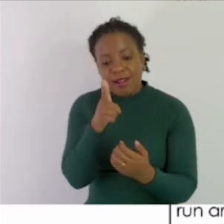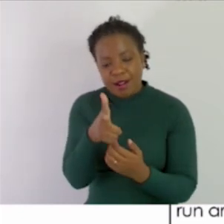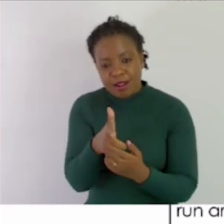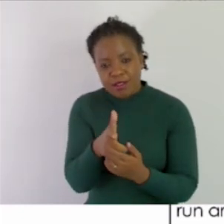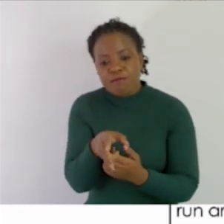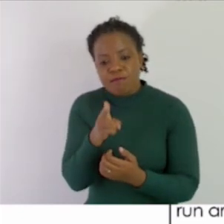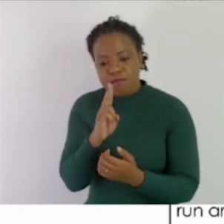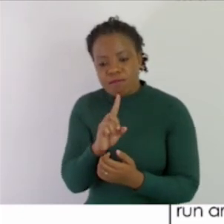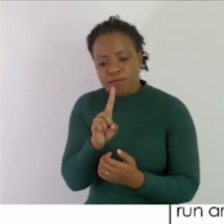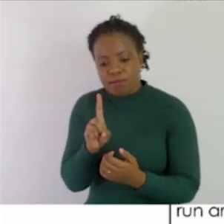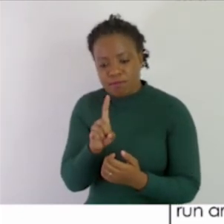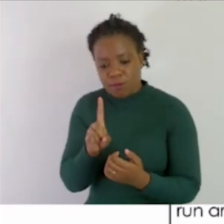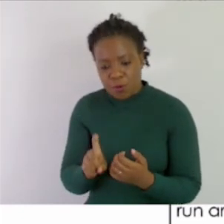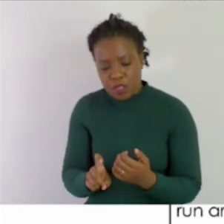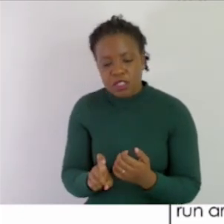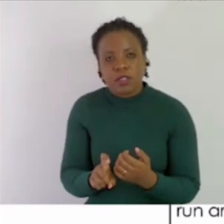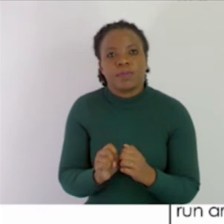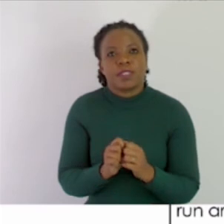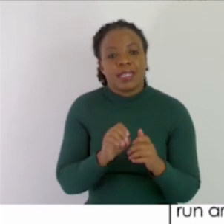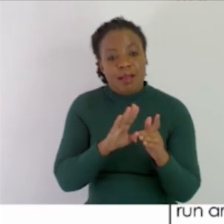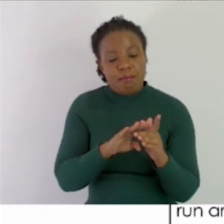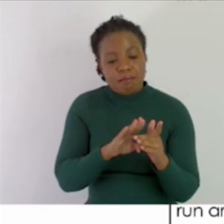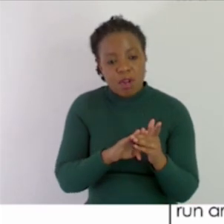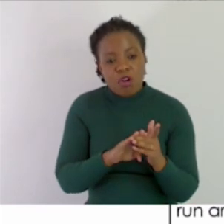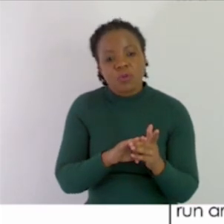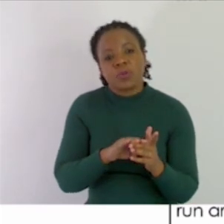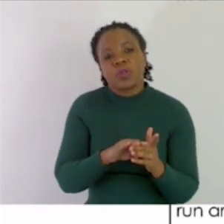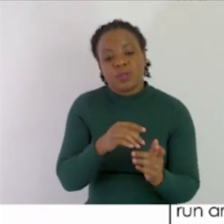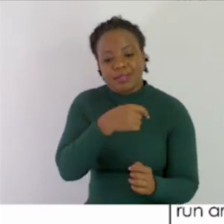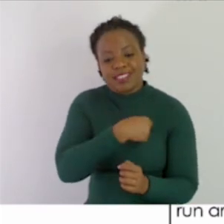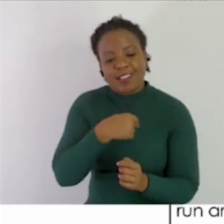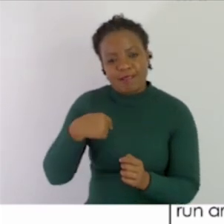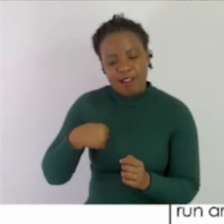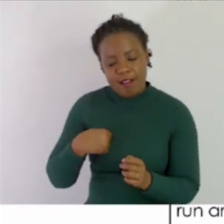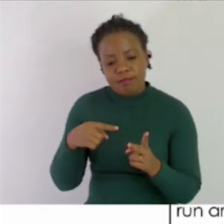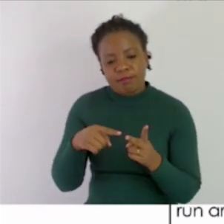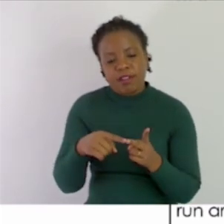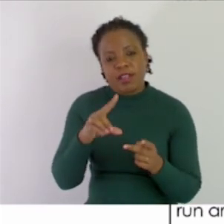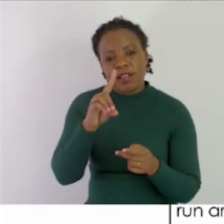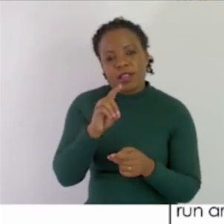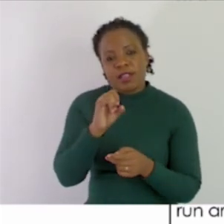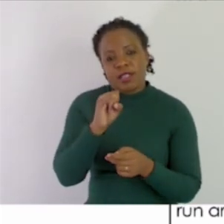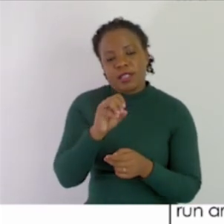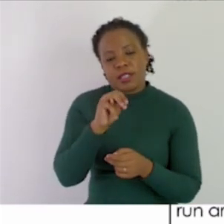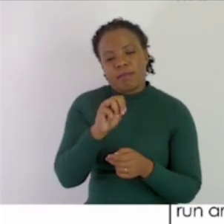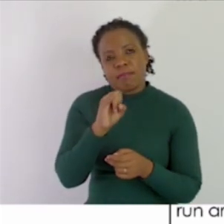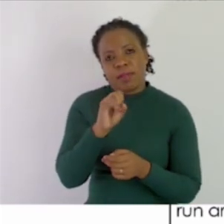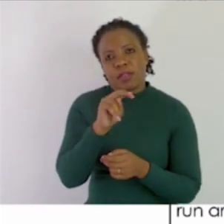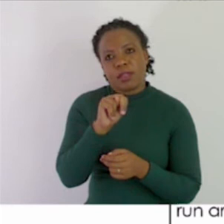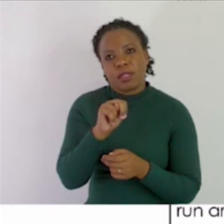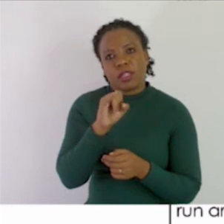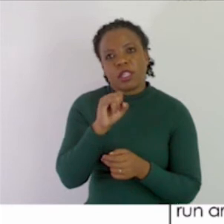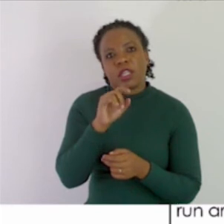today's lesson, where we are talking about diminutives and gender. But I would like